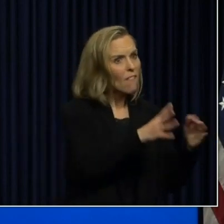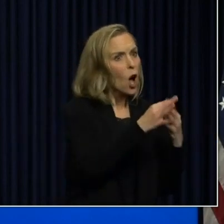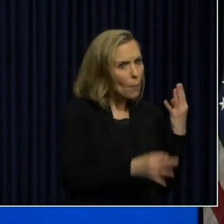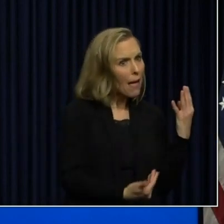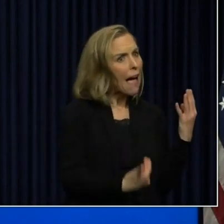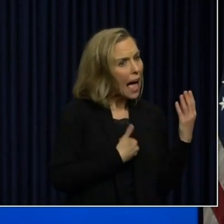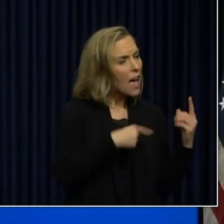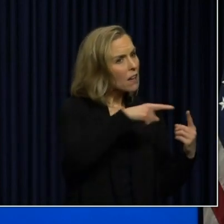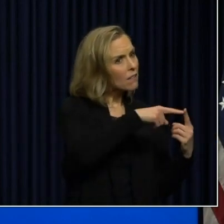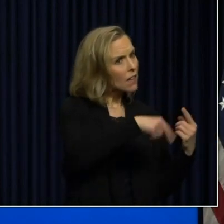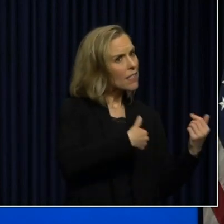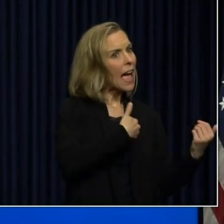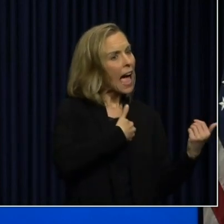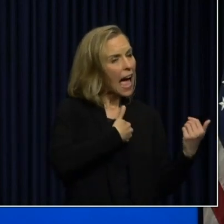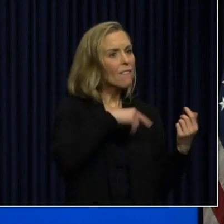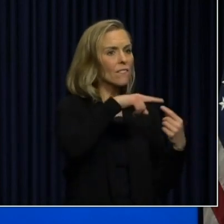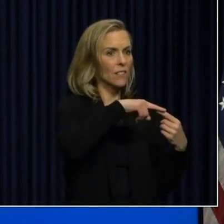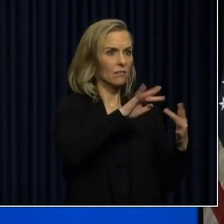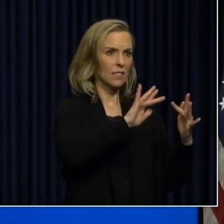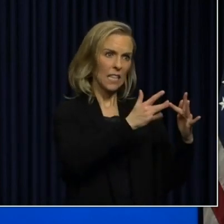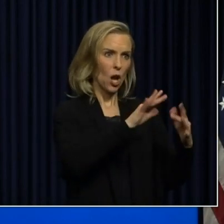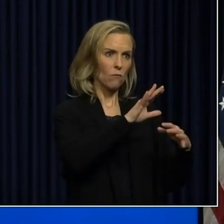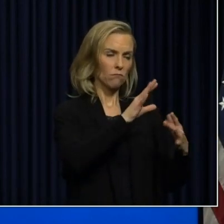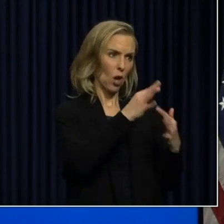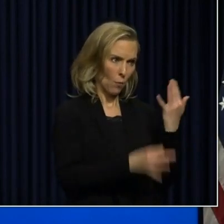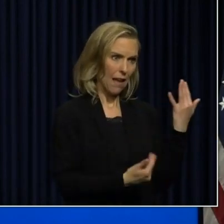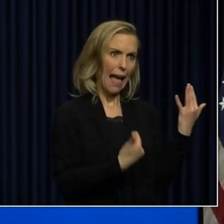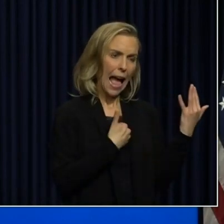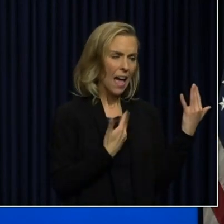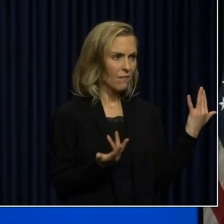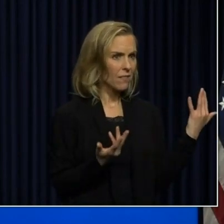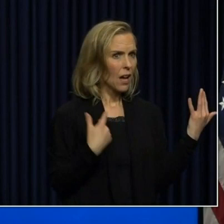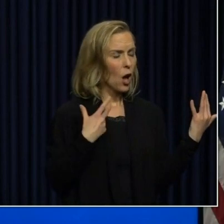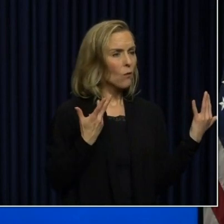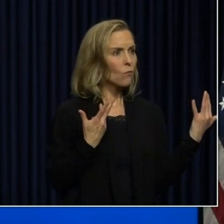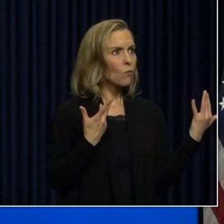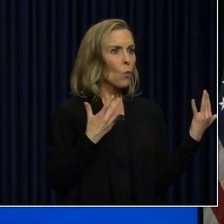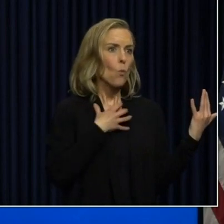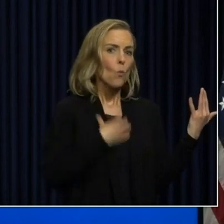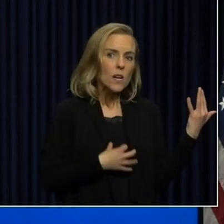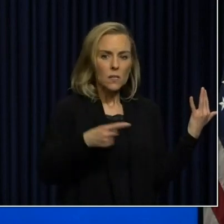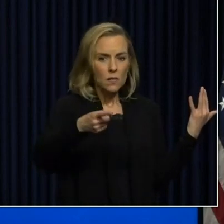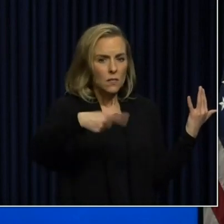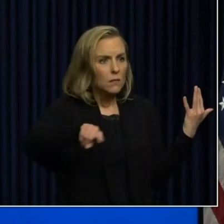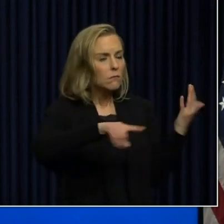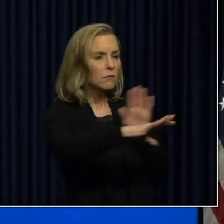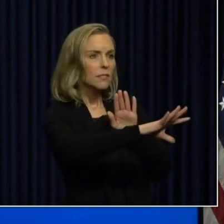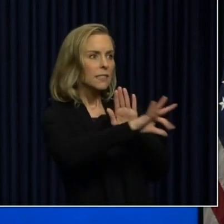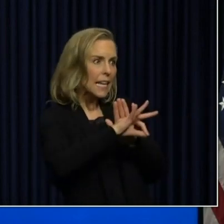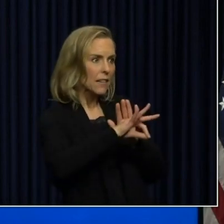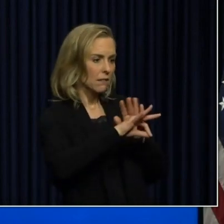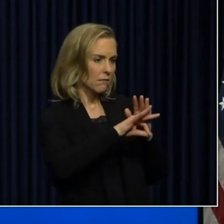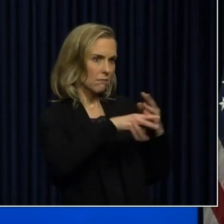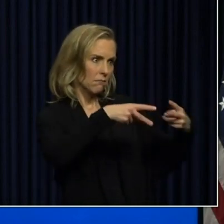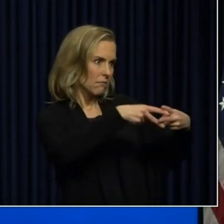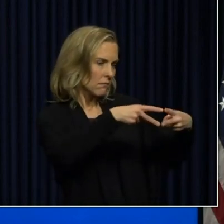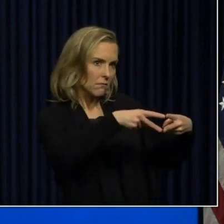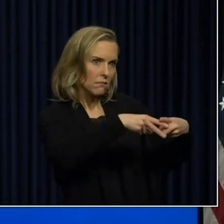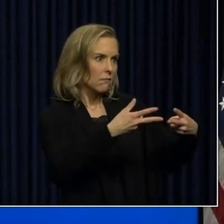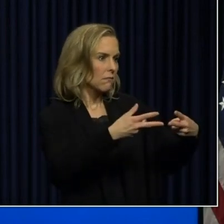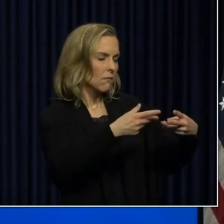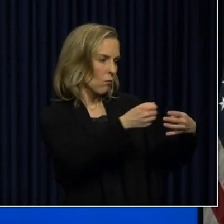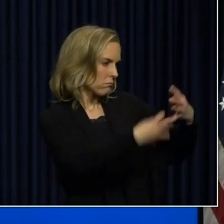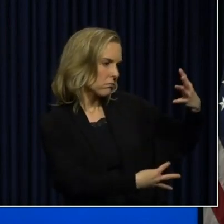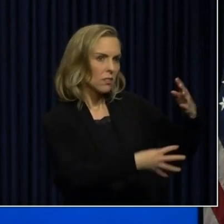is a virtual option. And I just wish everyone would select that, because that would mean everybody is being safe in what